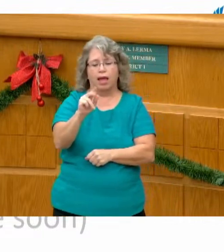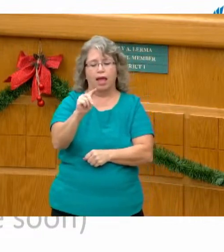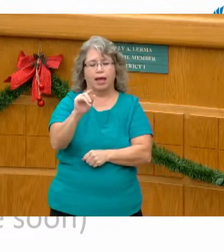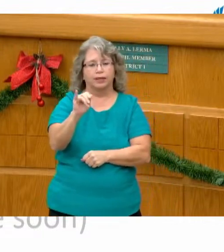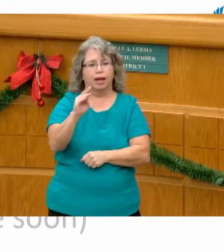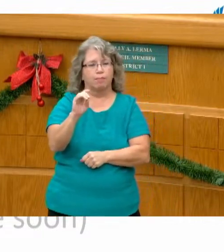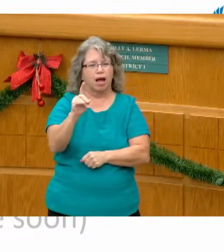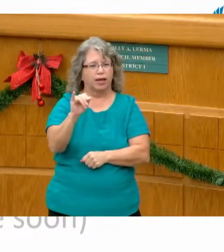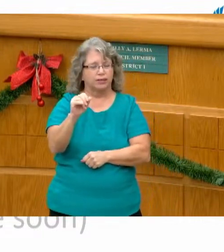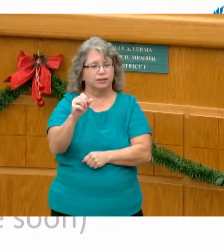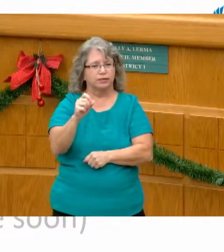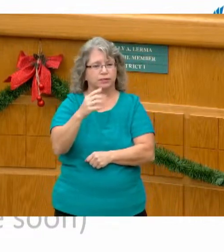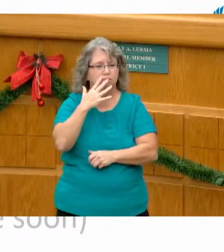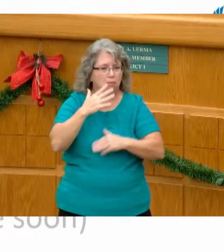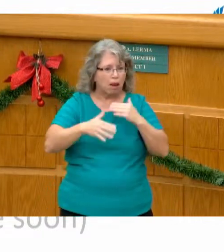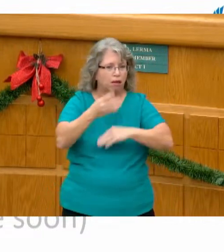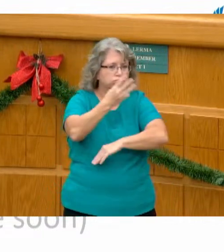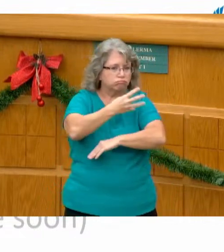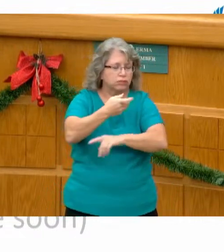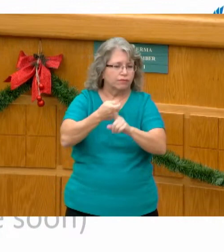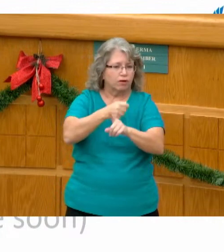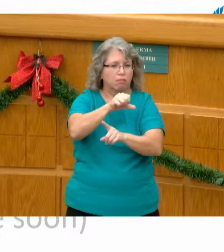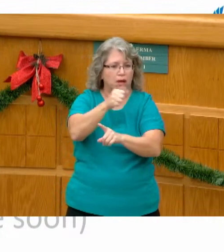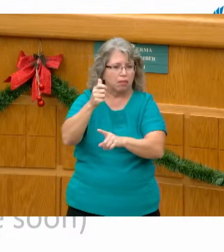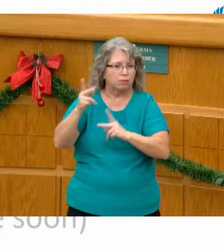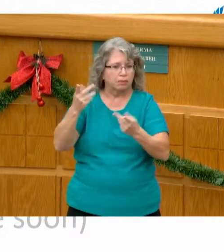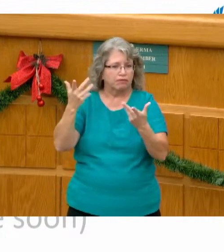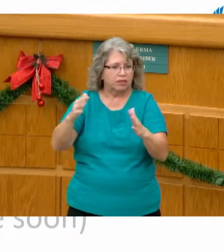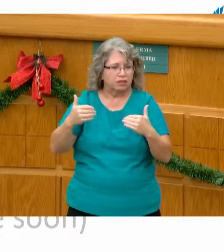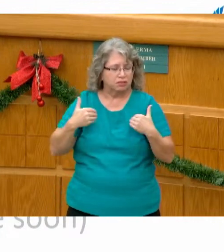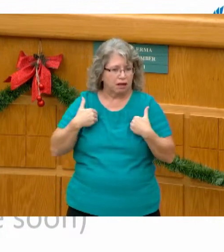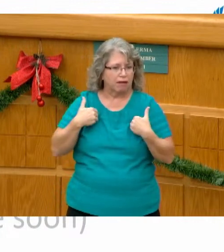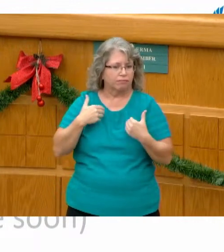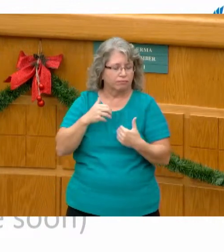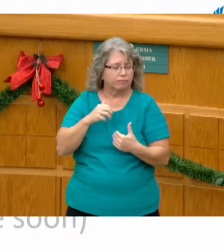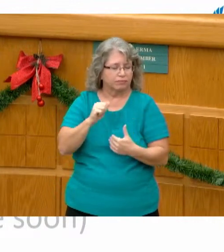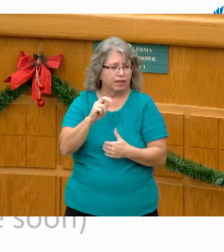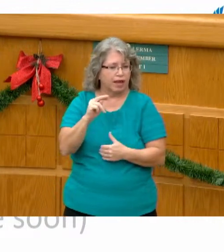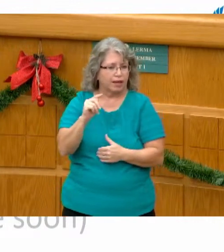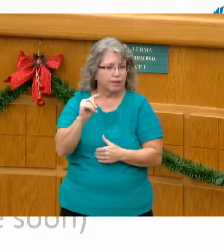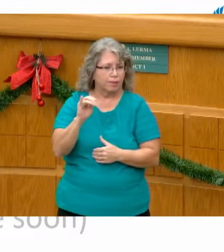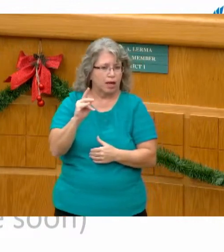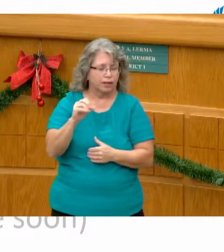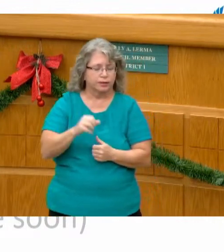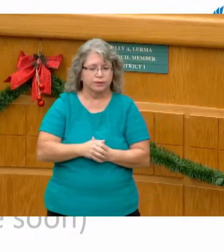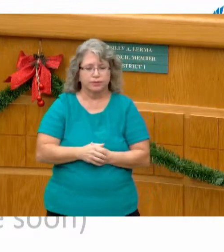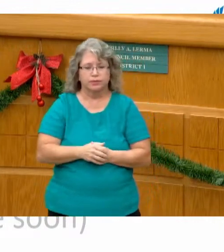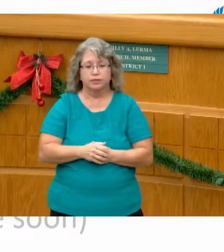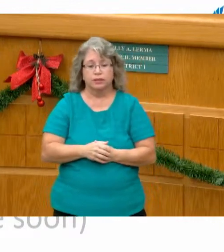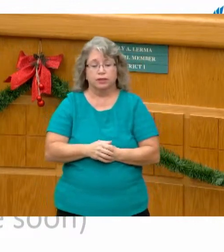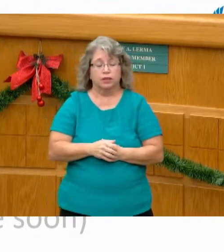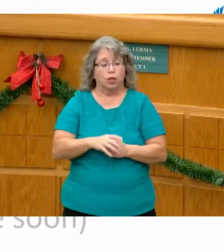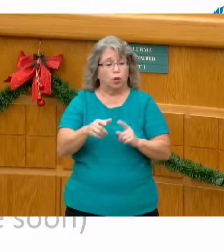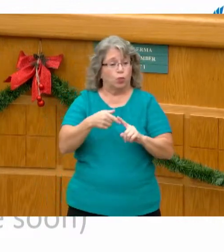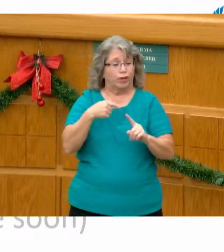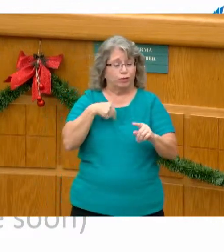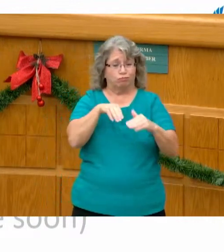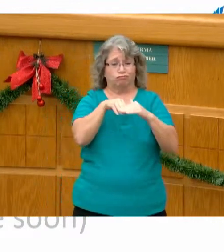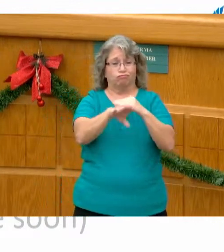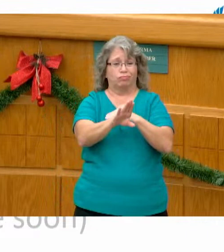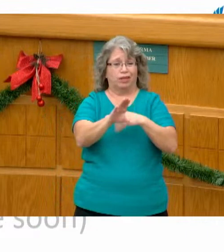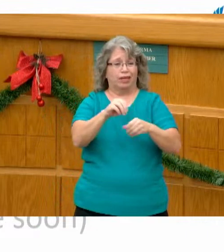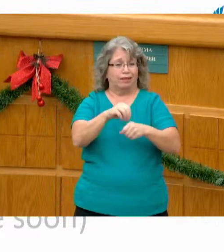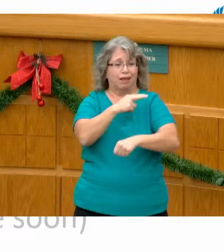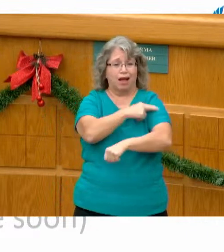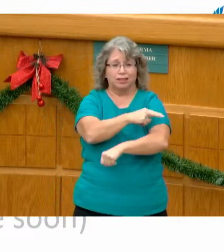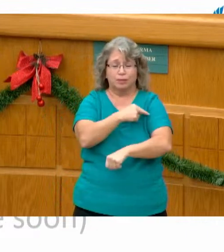addressing an Omicron infection, and they decrease your chances of hospitalization even further. Once you're in the hospital, it's too late, and I can't